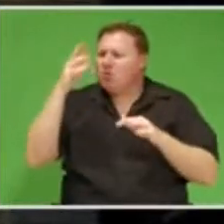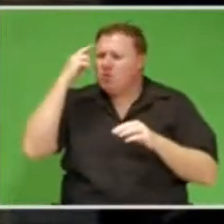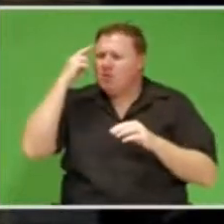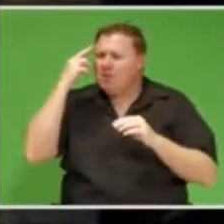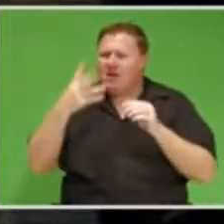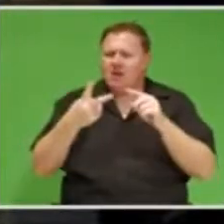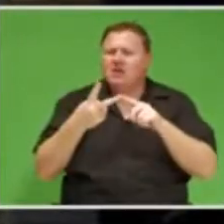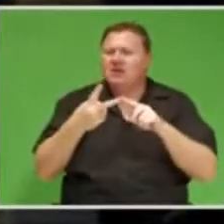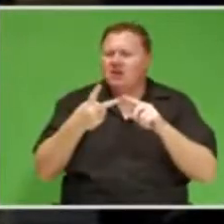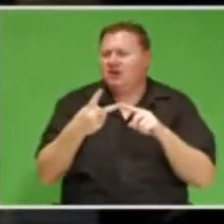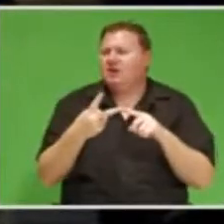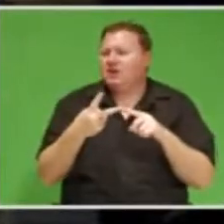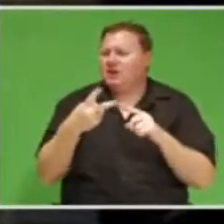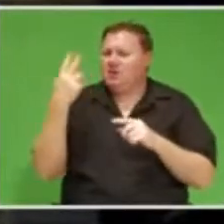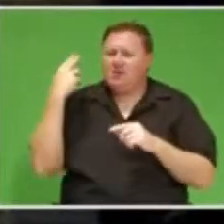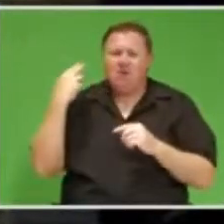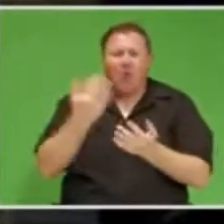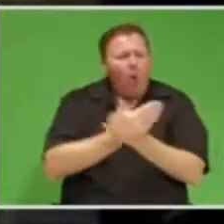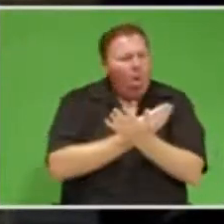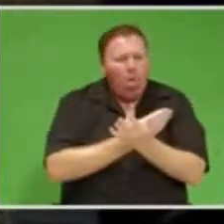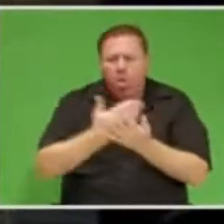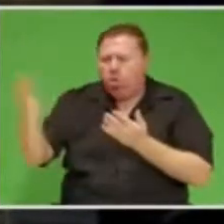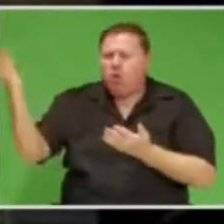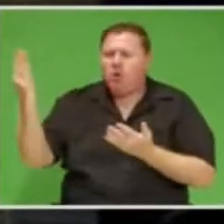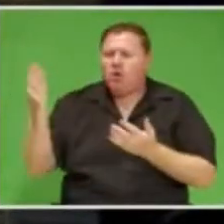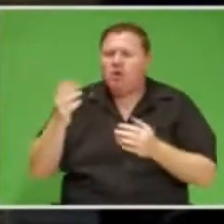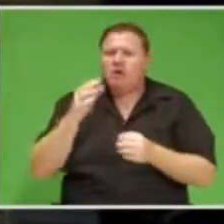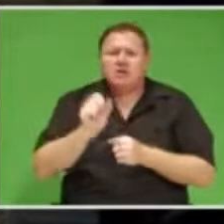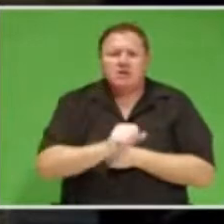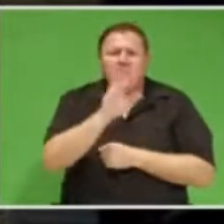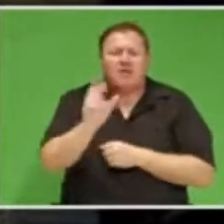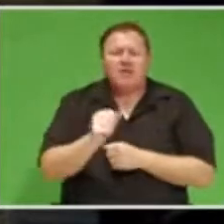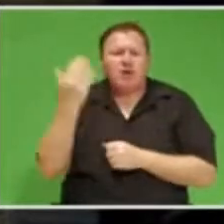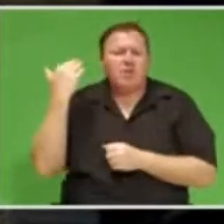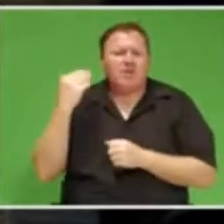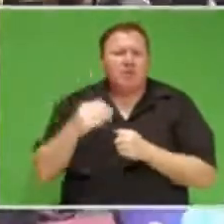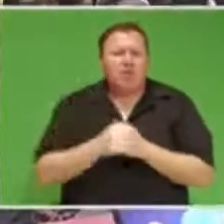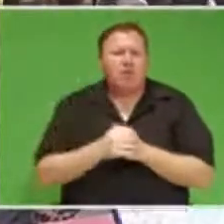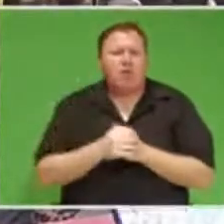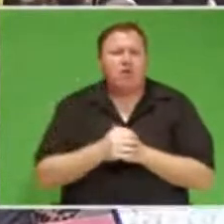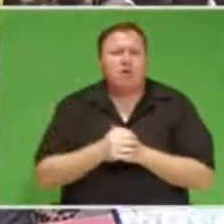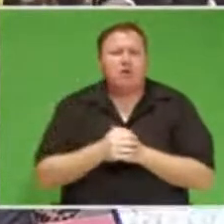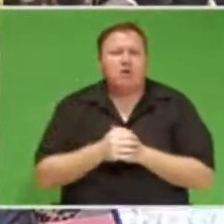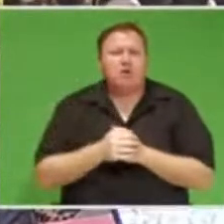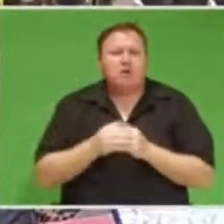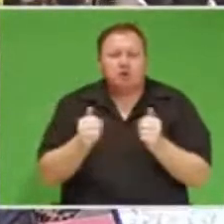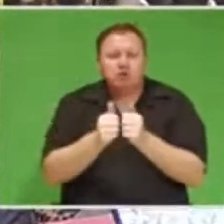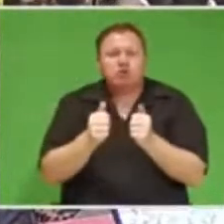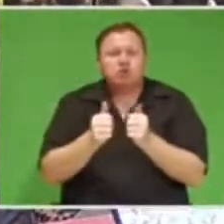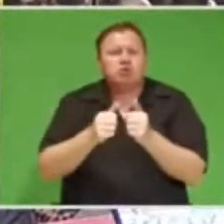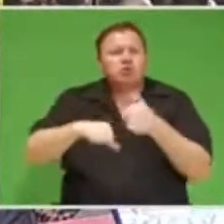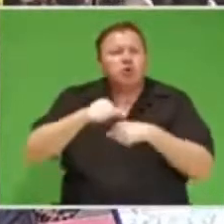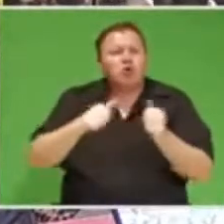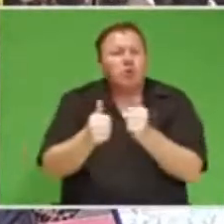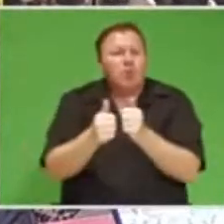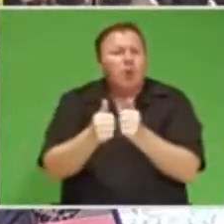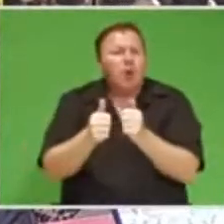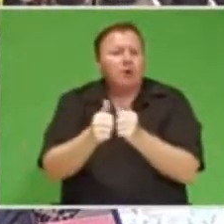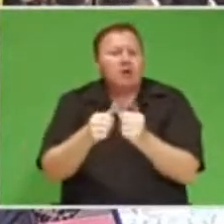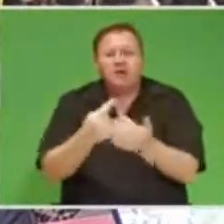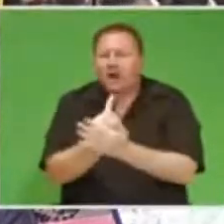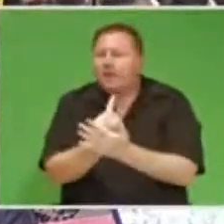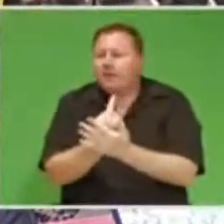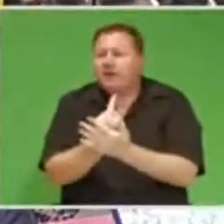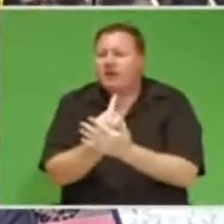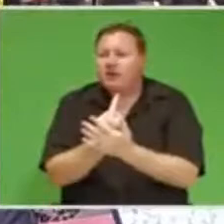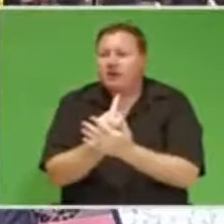textiles had almost been wiped out in our country. Social partners got together and